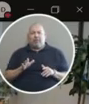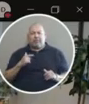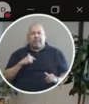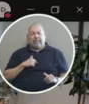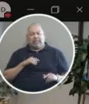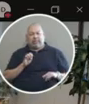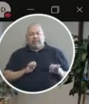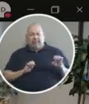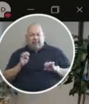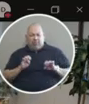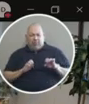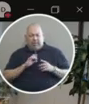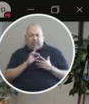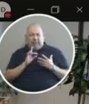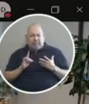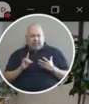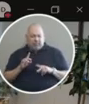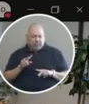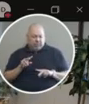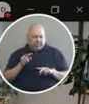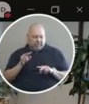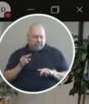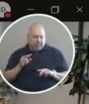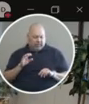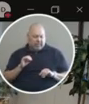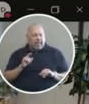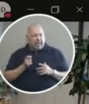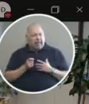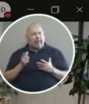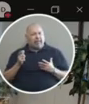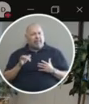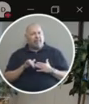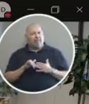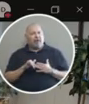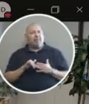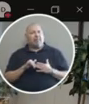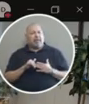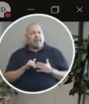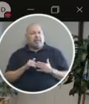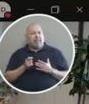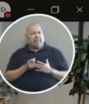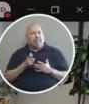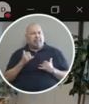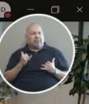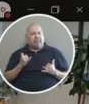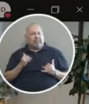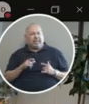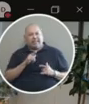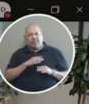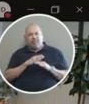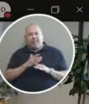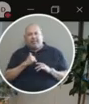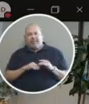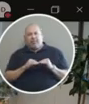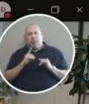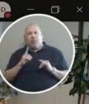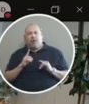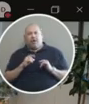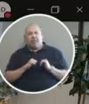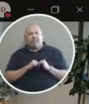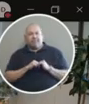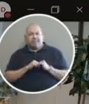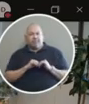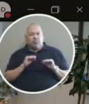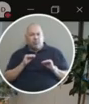to evaluate our options carefully. Eliminating this from the agenda now does not prevent anyone from putting